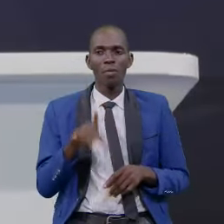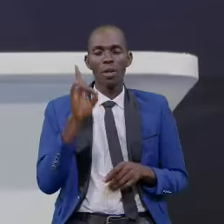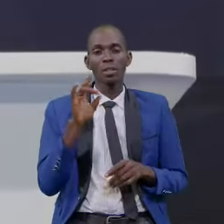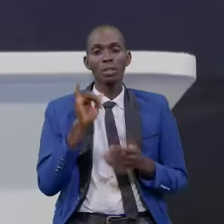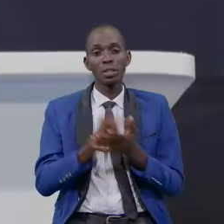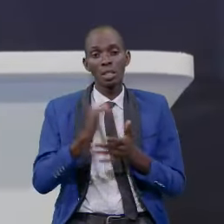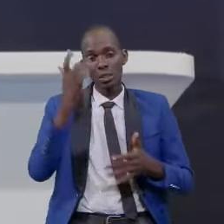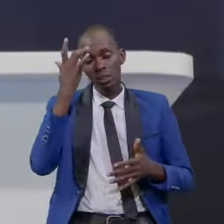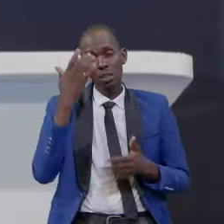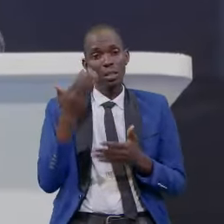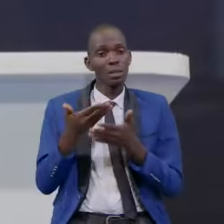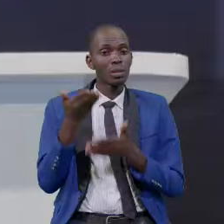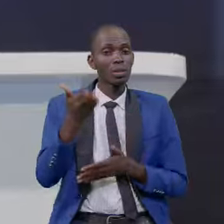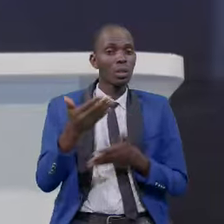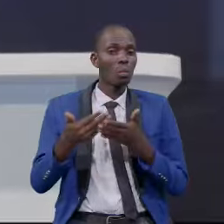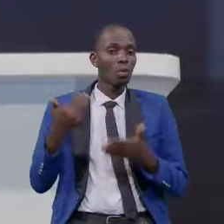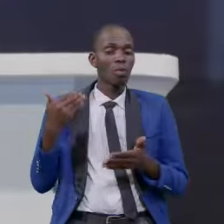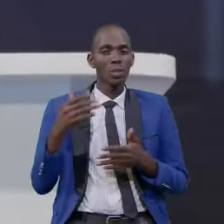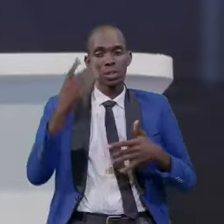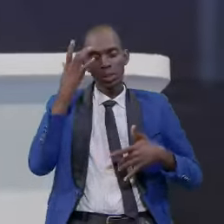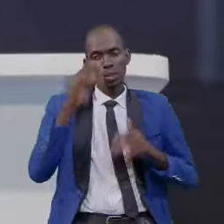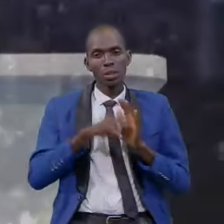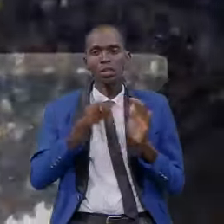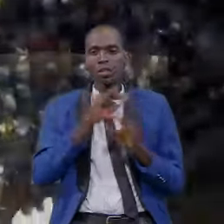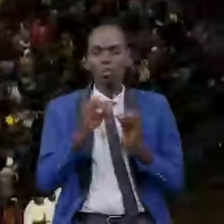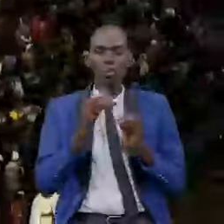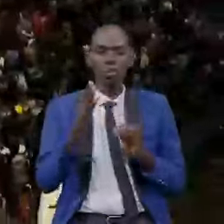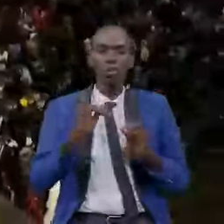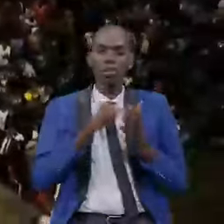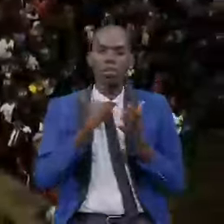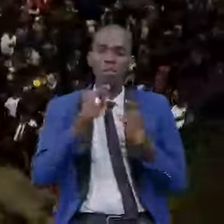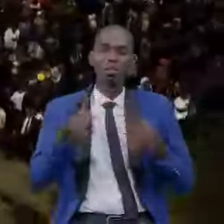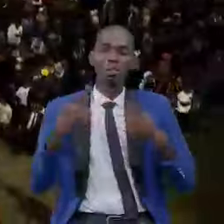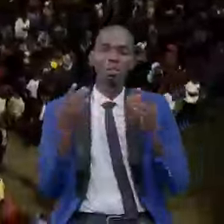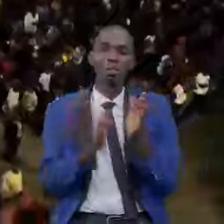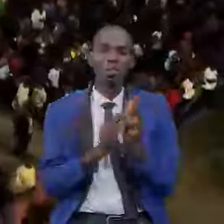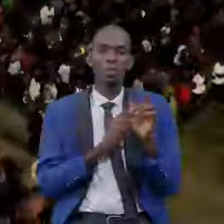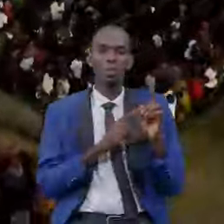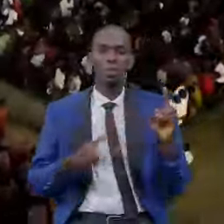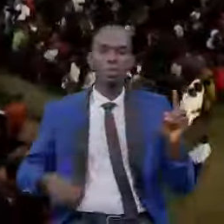before is no more there. It's gone. Praise the Lord.